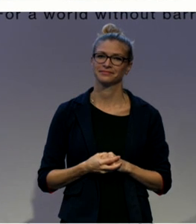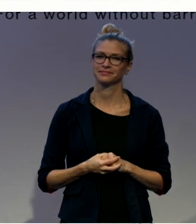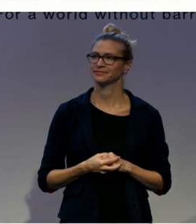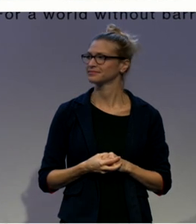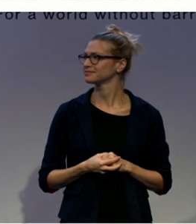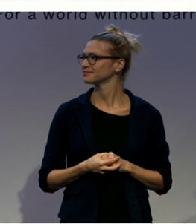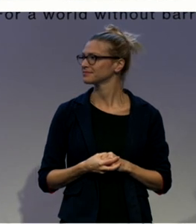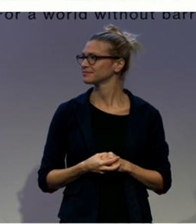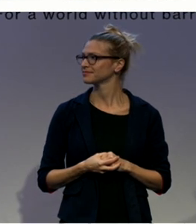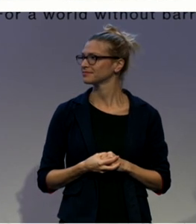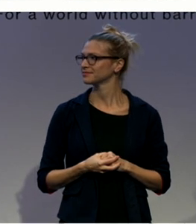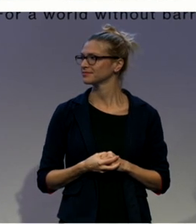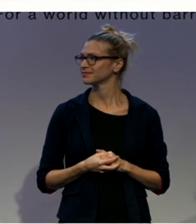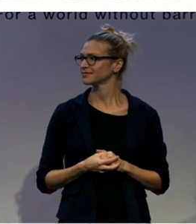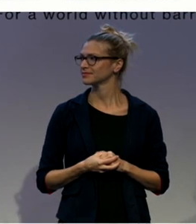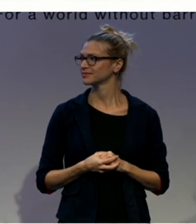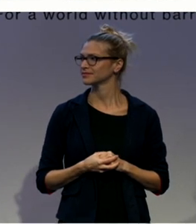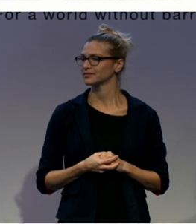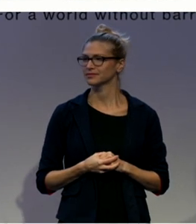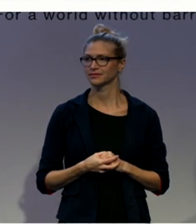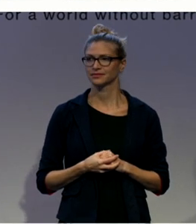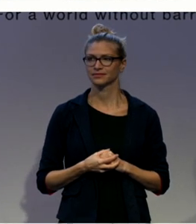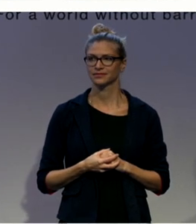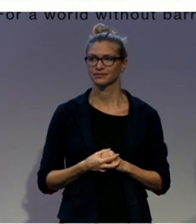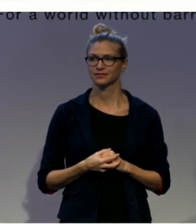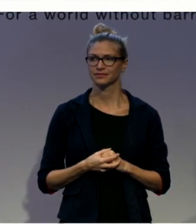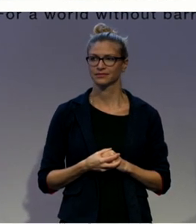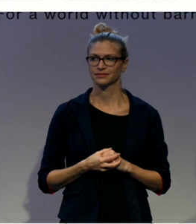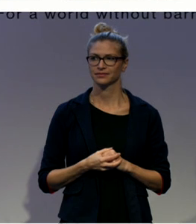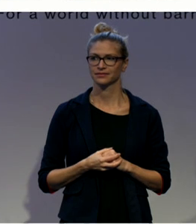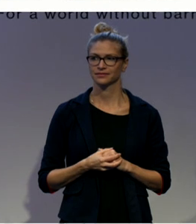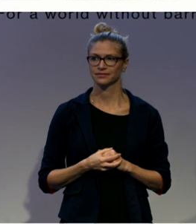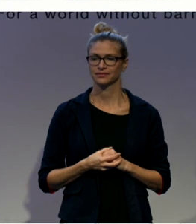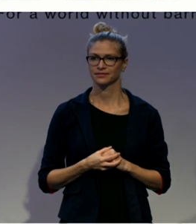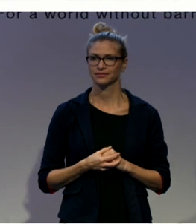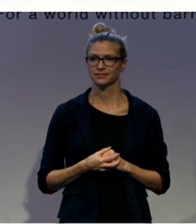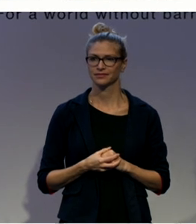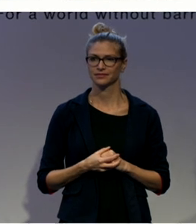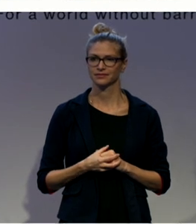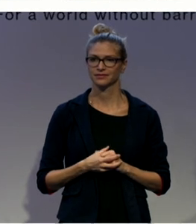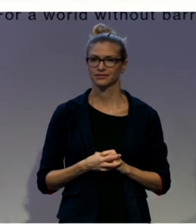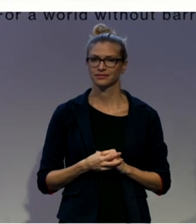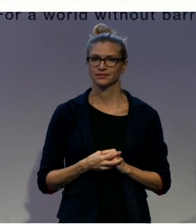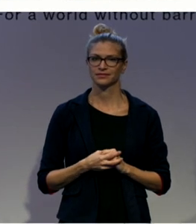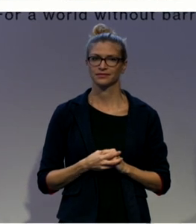Realmente contamos por primera vez en Honduras